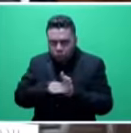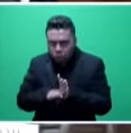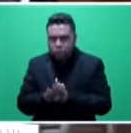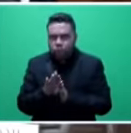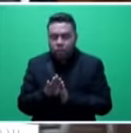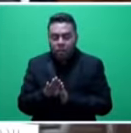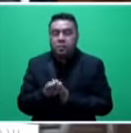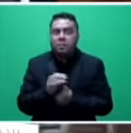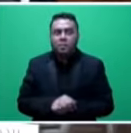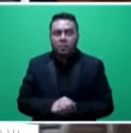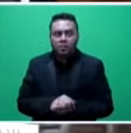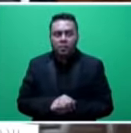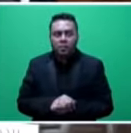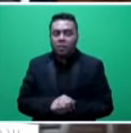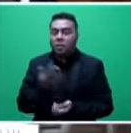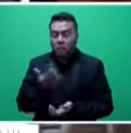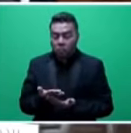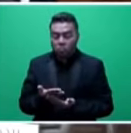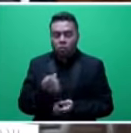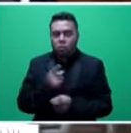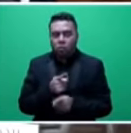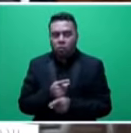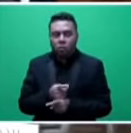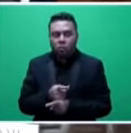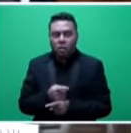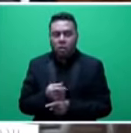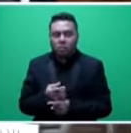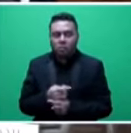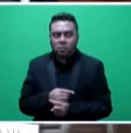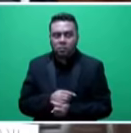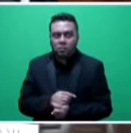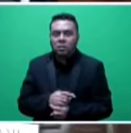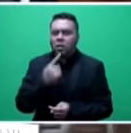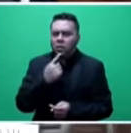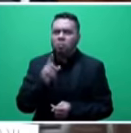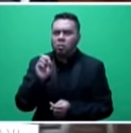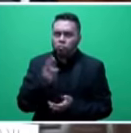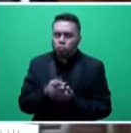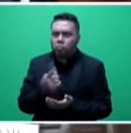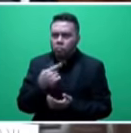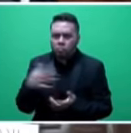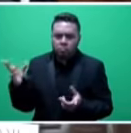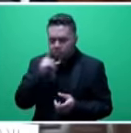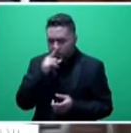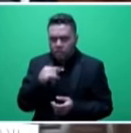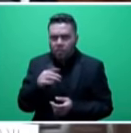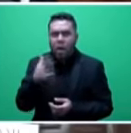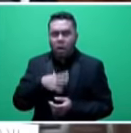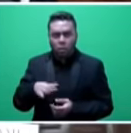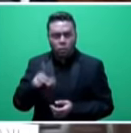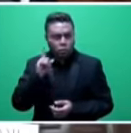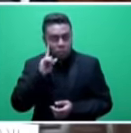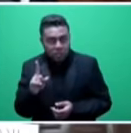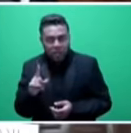address of 2020-2021. I hear some echoes of that is true. I will let you see